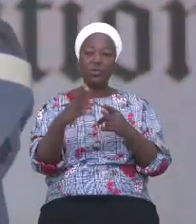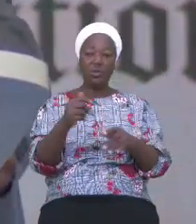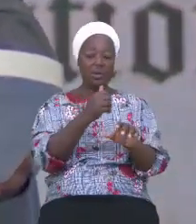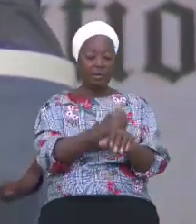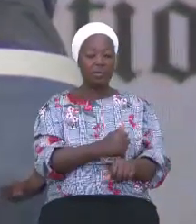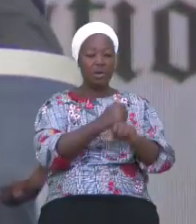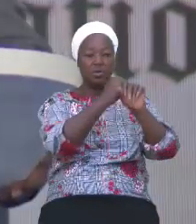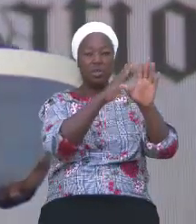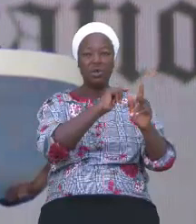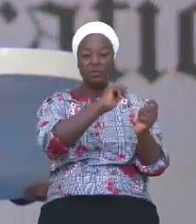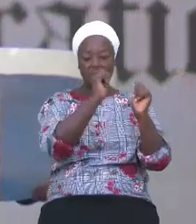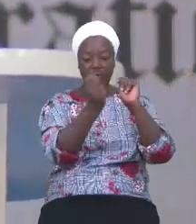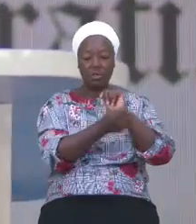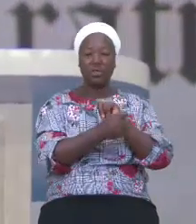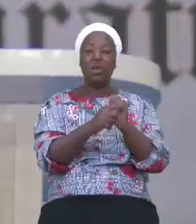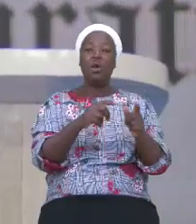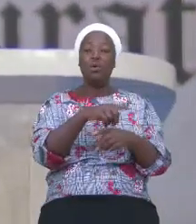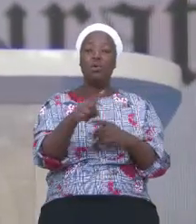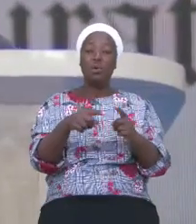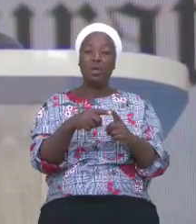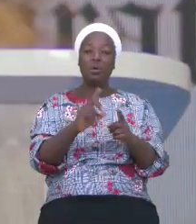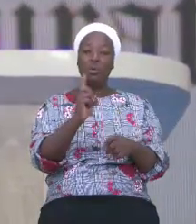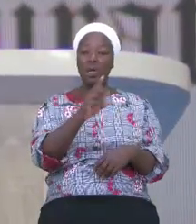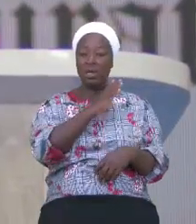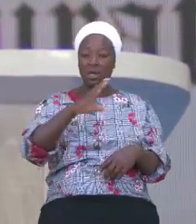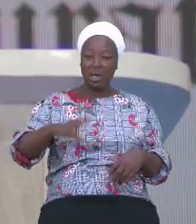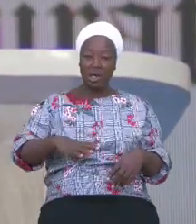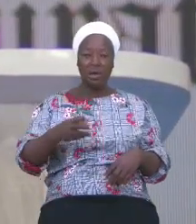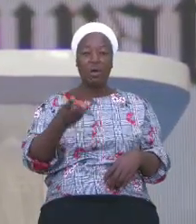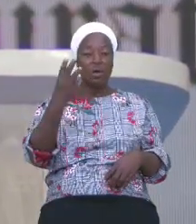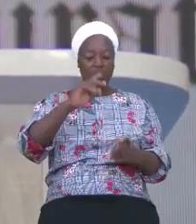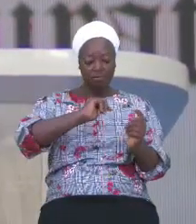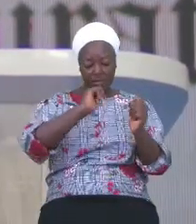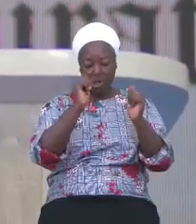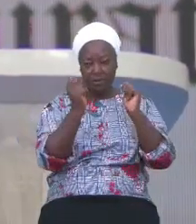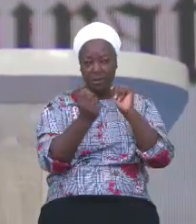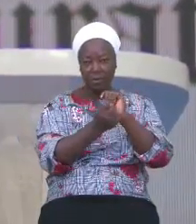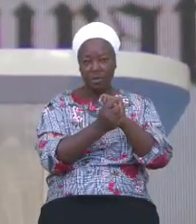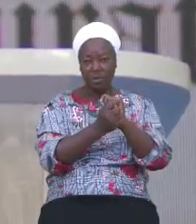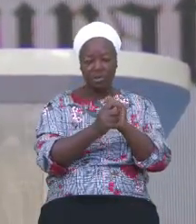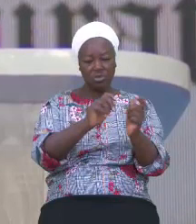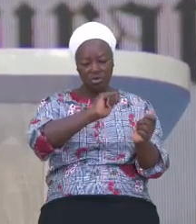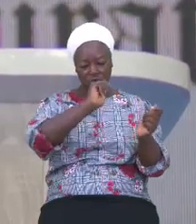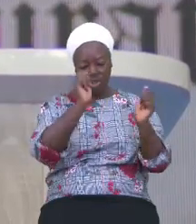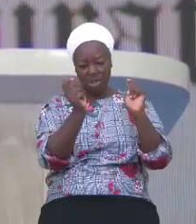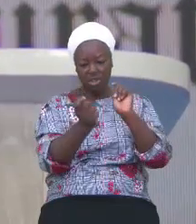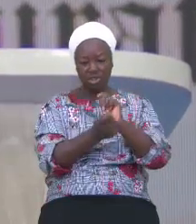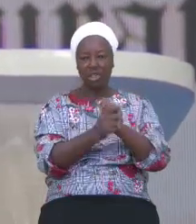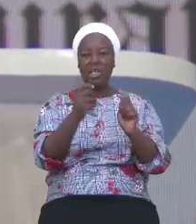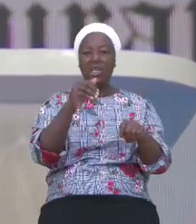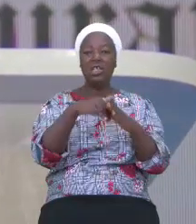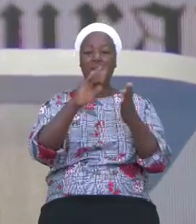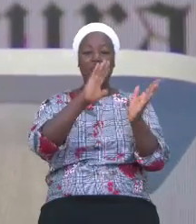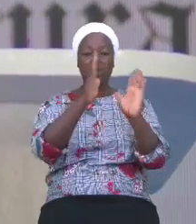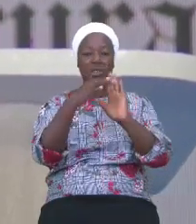of Transfiguration when Christ was transformed, transfigured in the